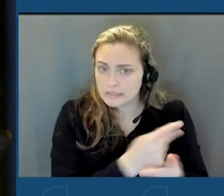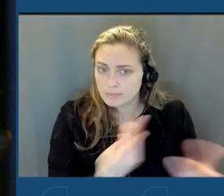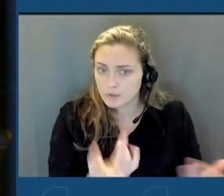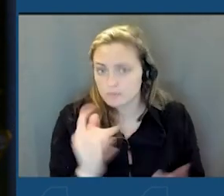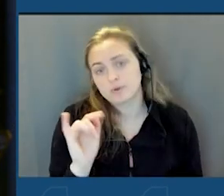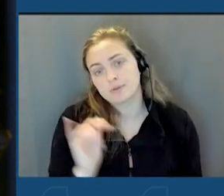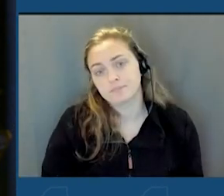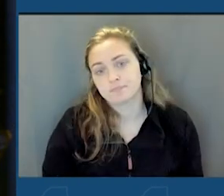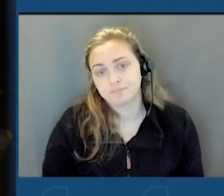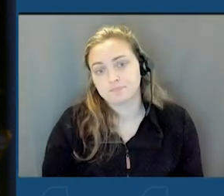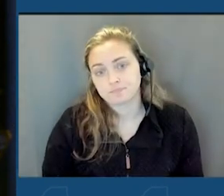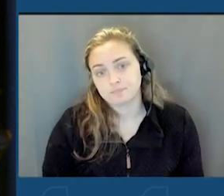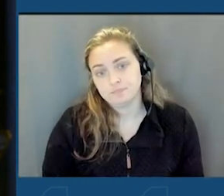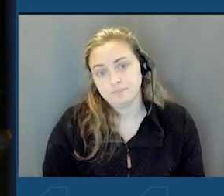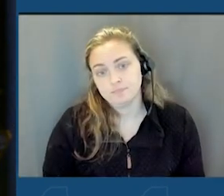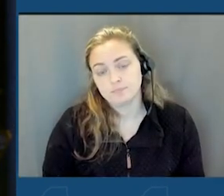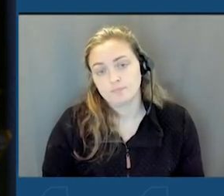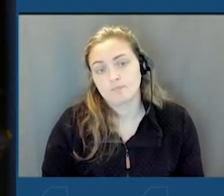Island.